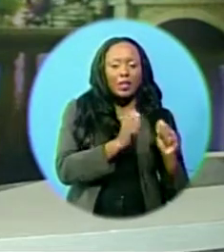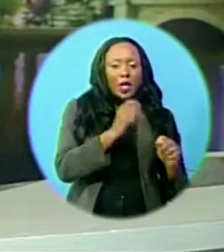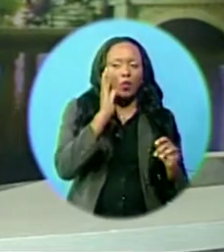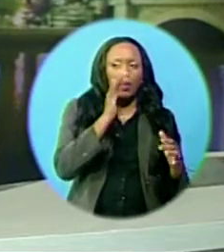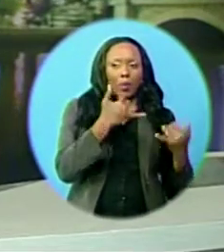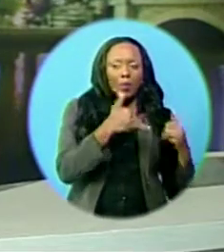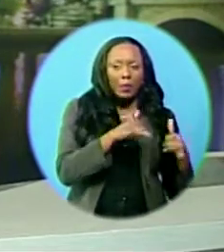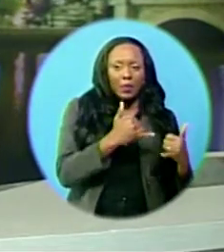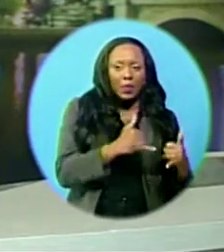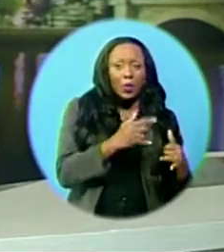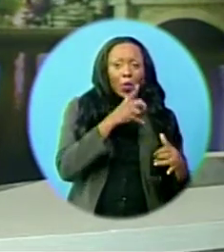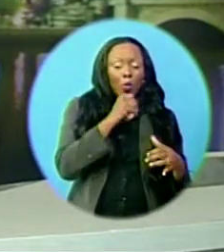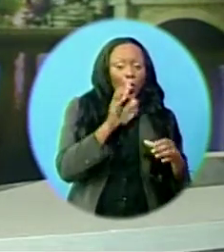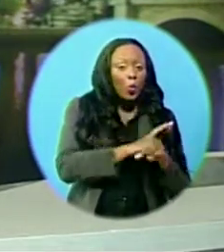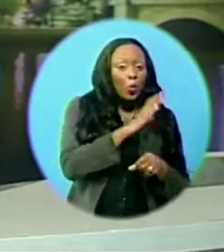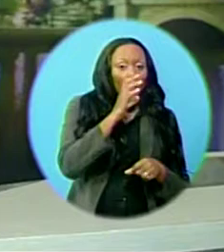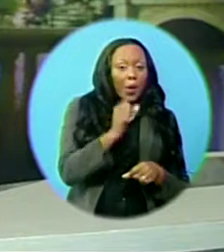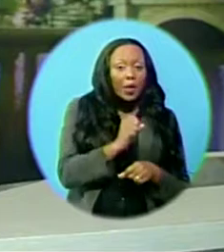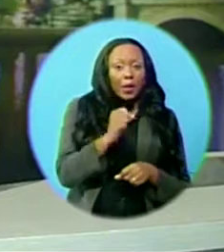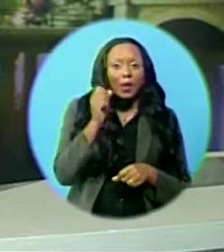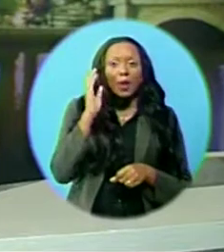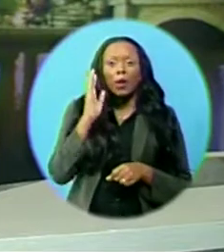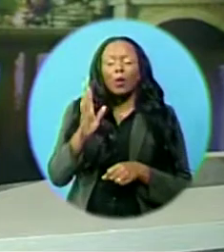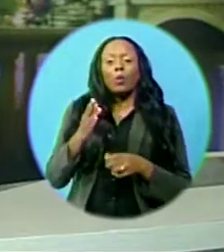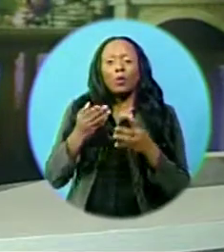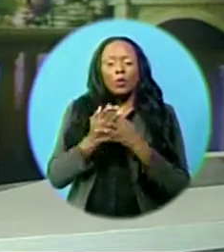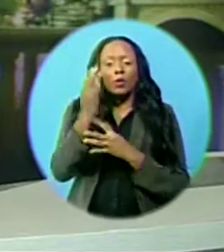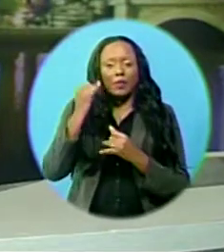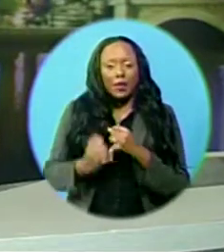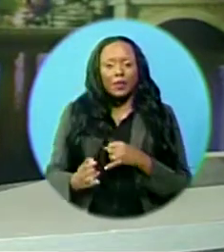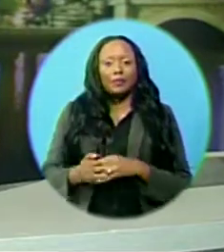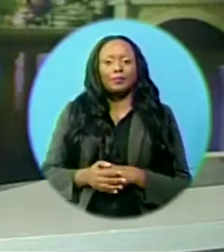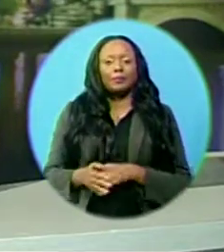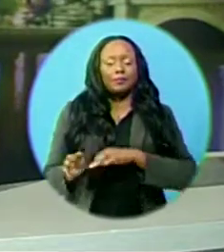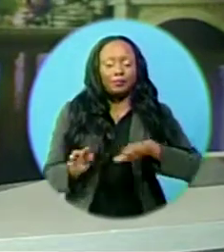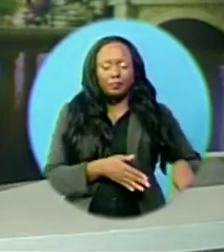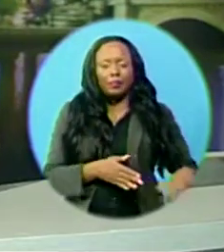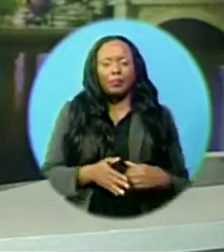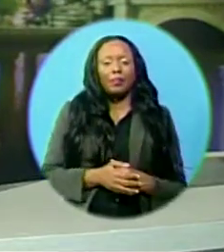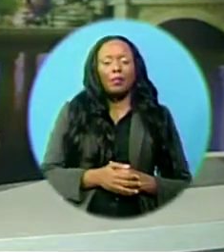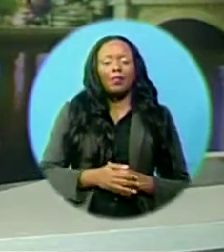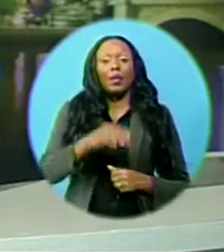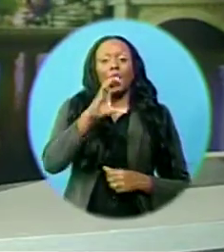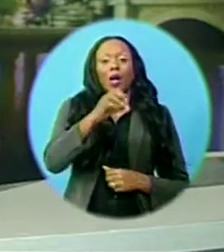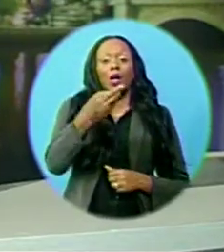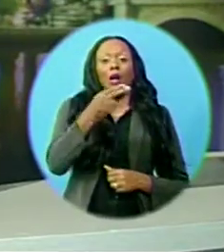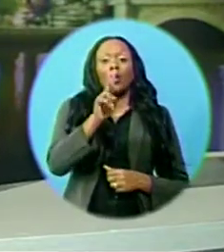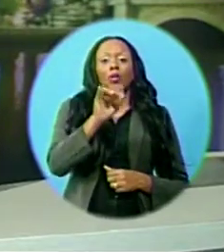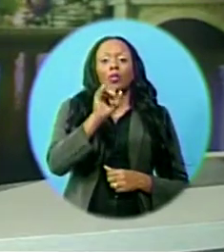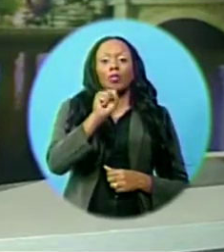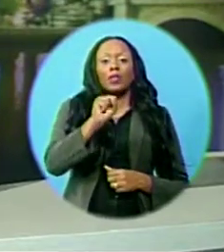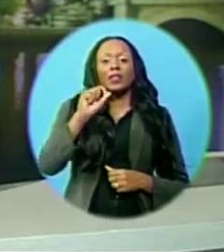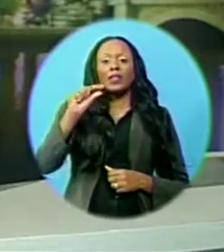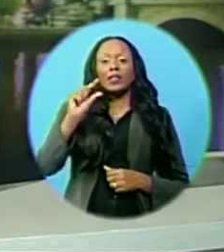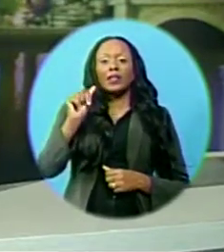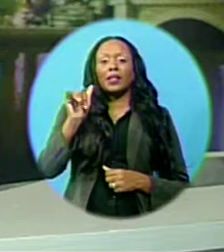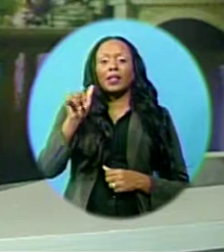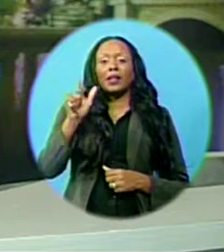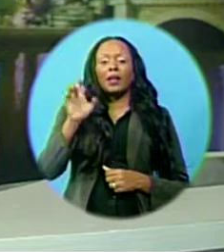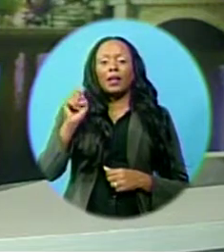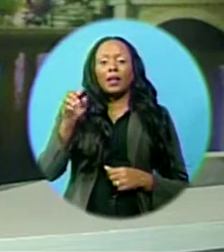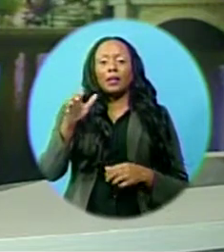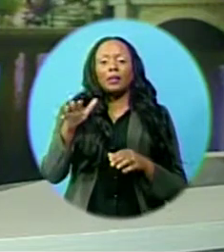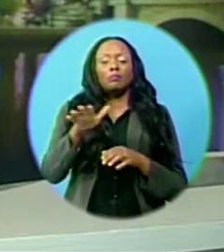Self-proclaimed universe boss Chris Gayle had one more swipe before he left Australia yesterday. He created a stir by bashing the media